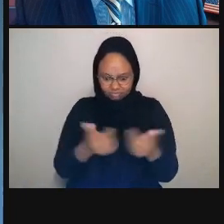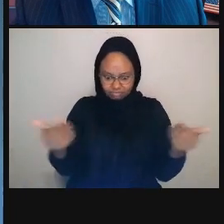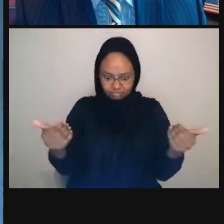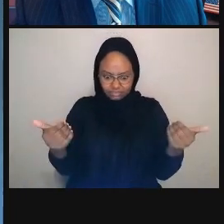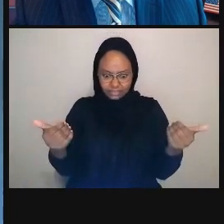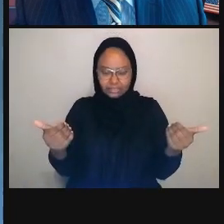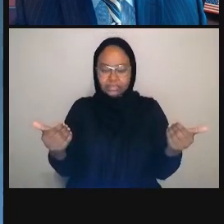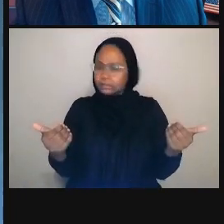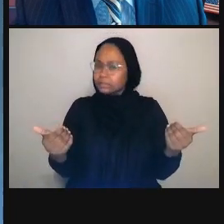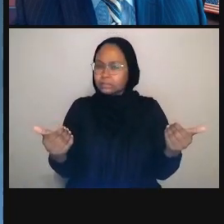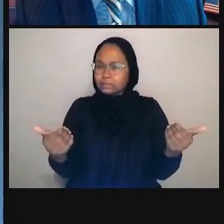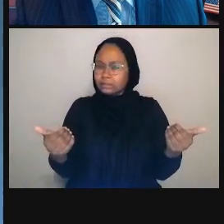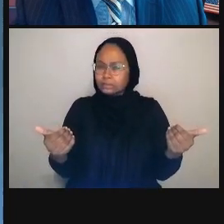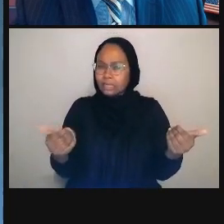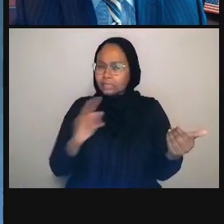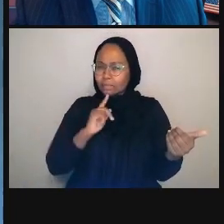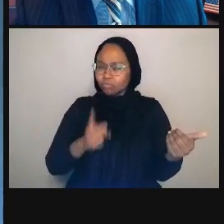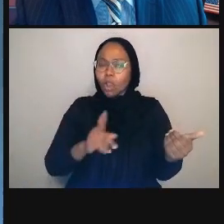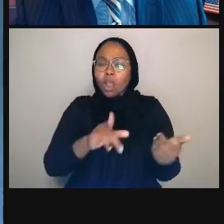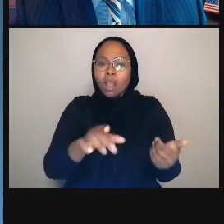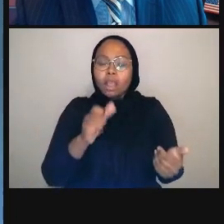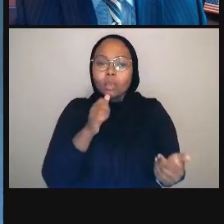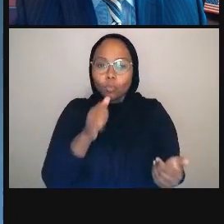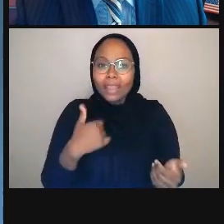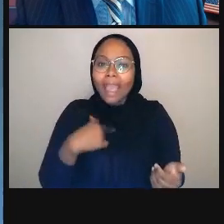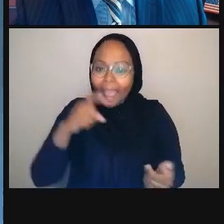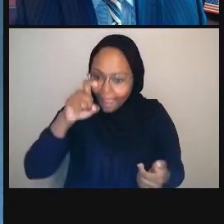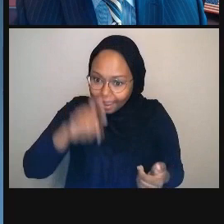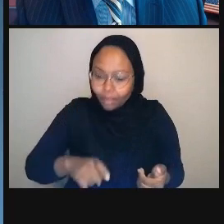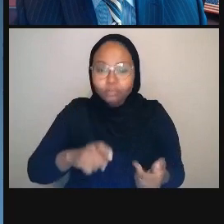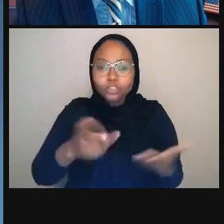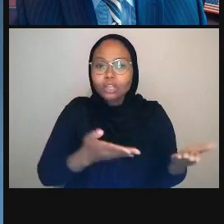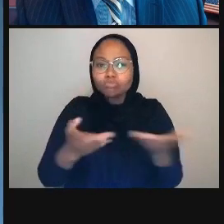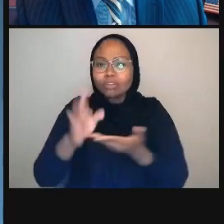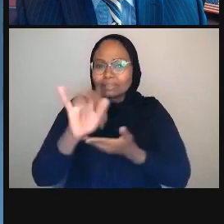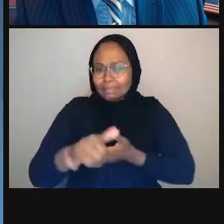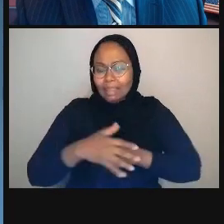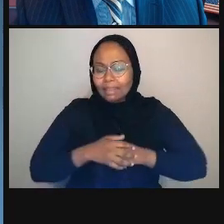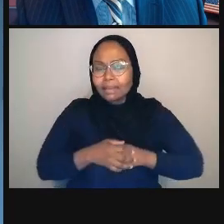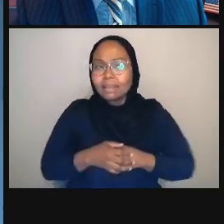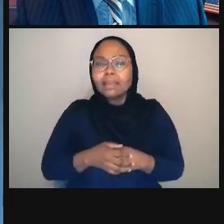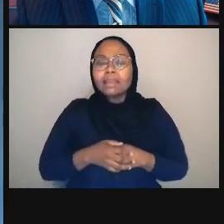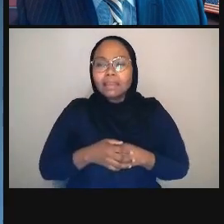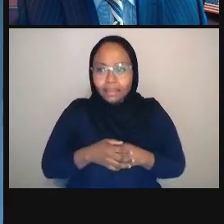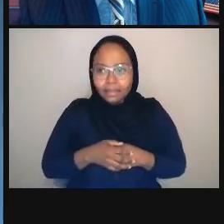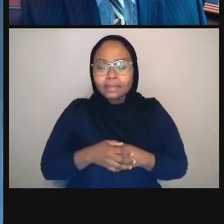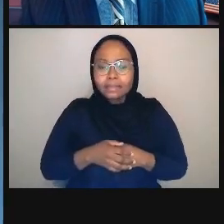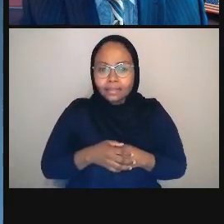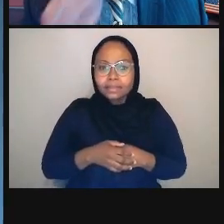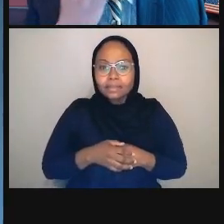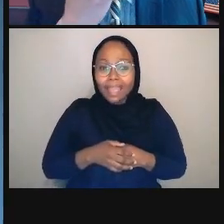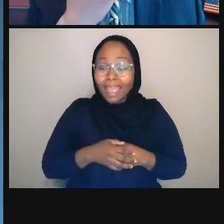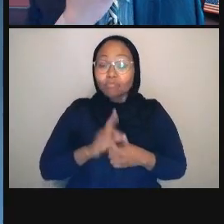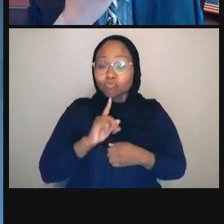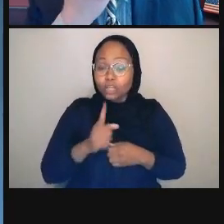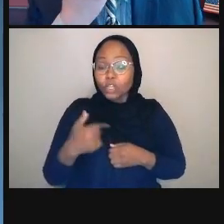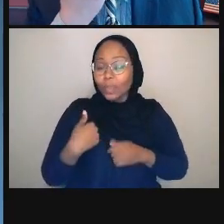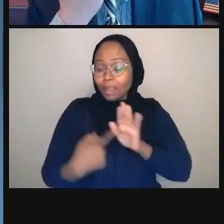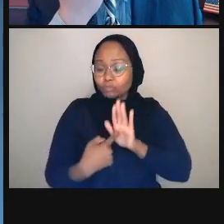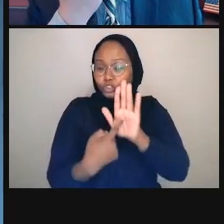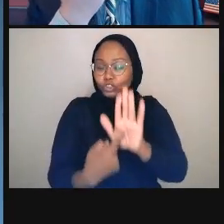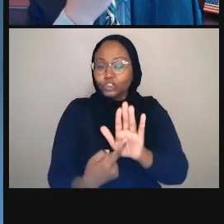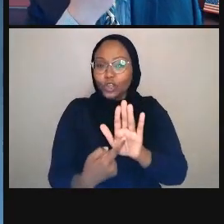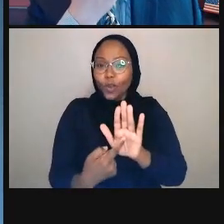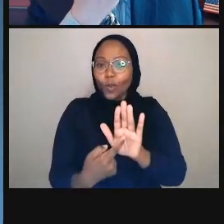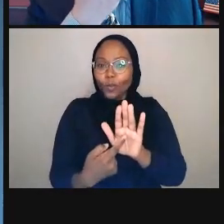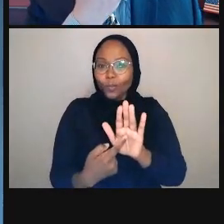fallacy. I think that that's something that has to be spoken about and something to be stood up as a model in Islam for